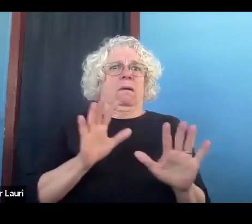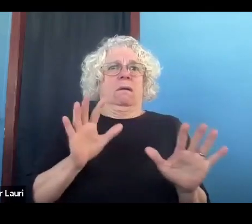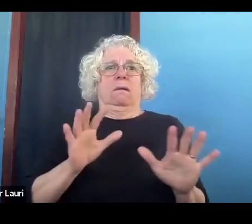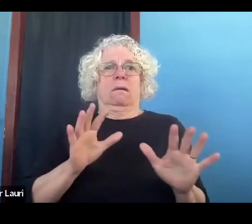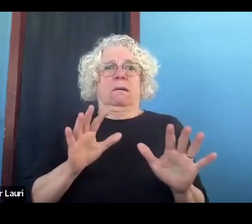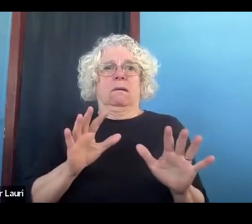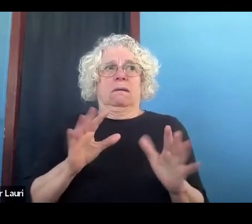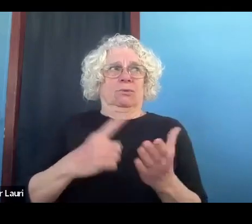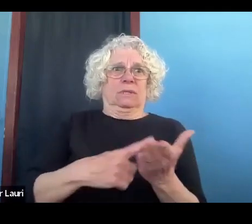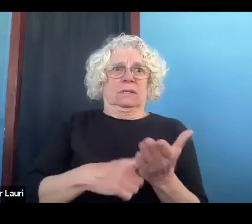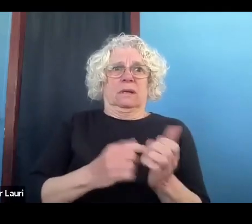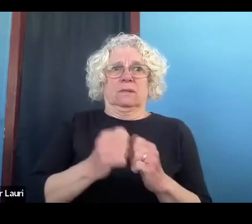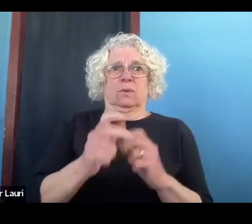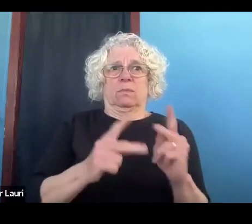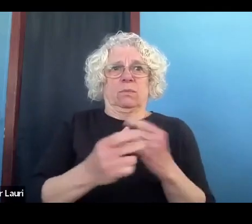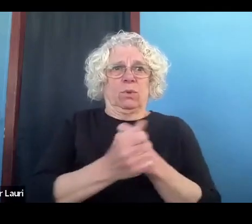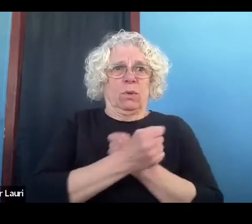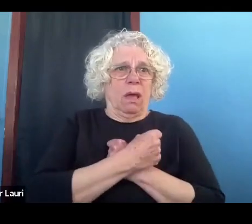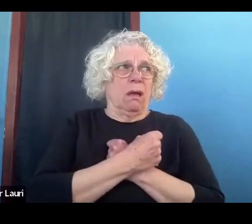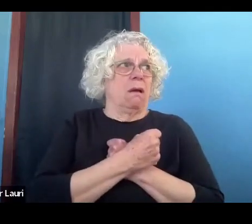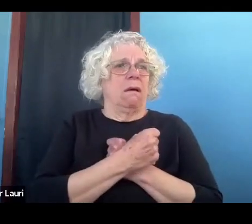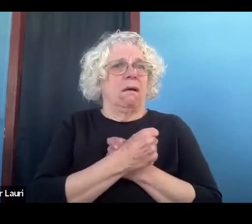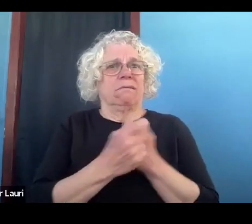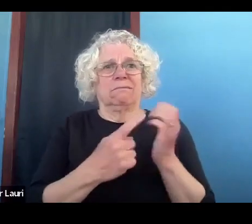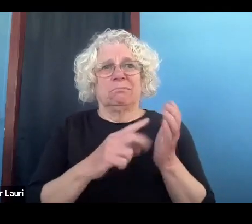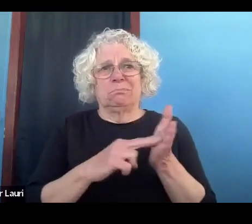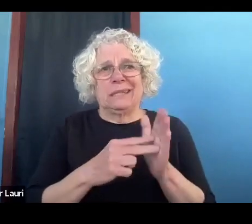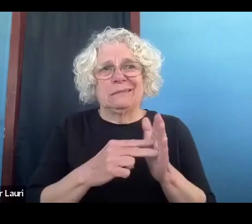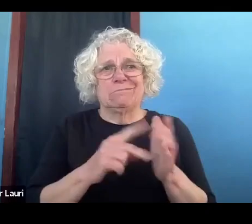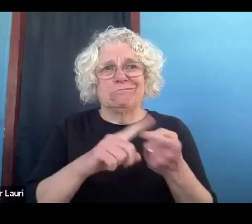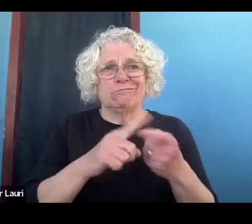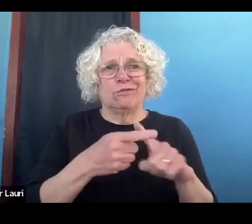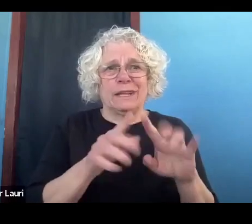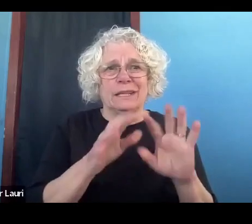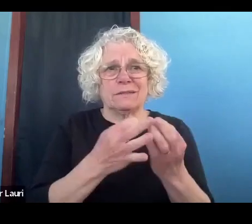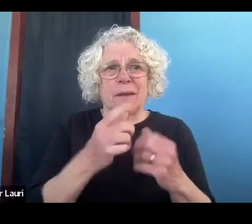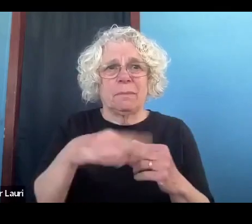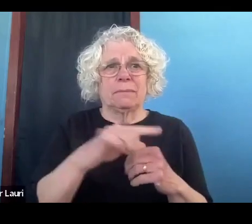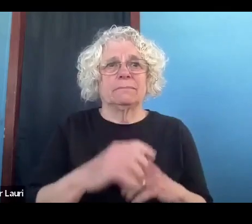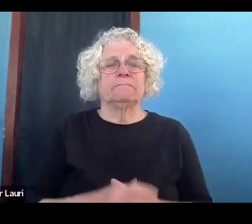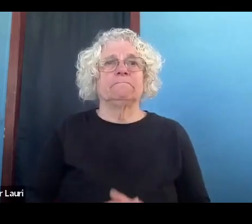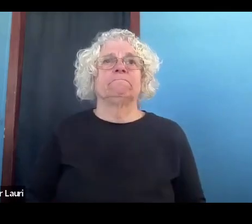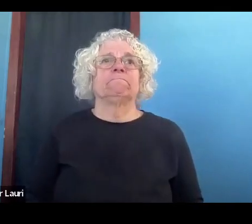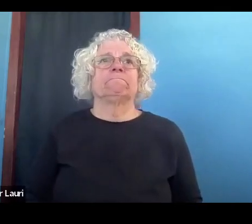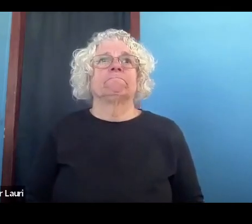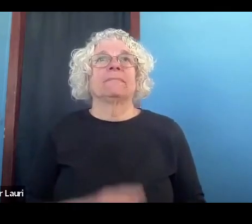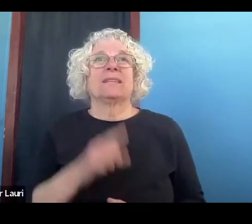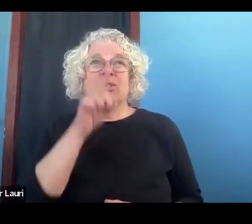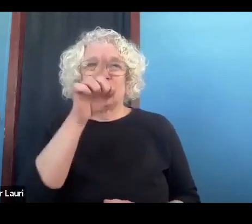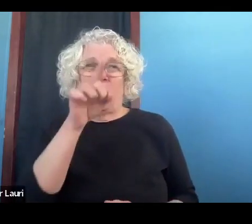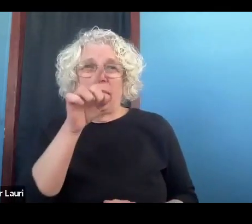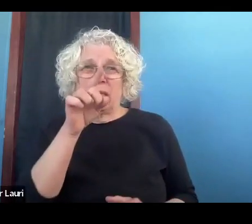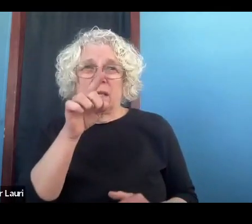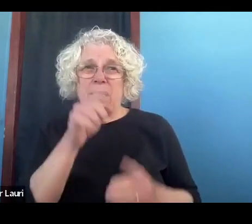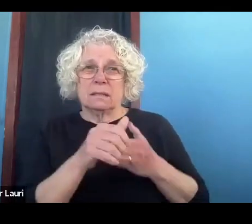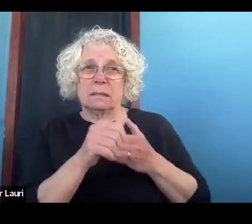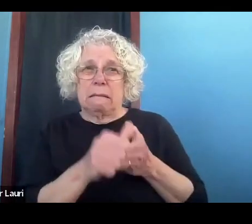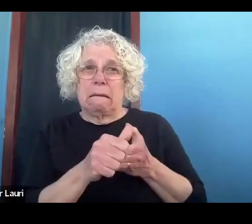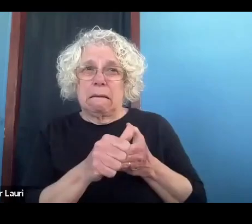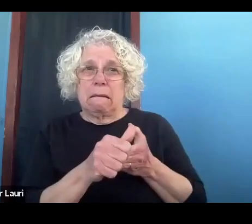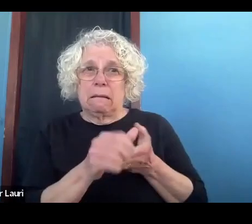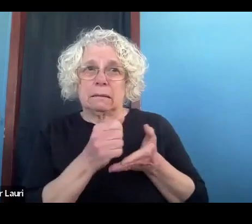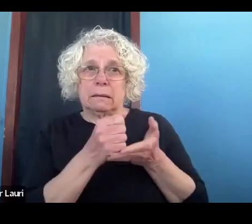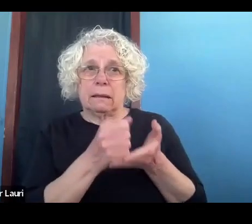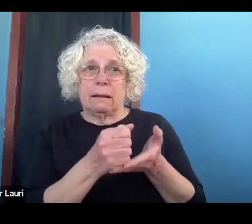your loved ones, your family and friends. And so this conversation starter guide will really help kind